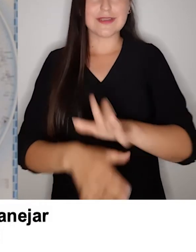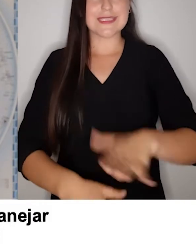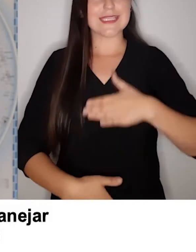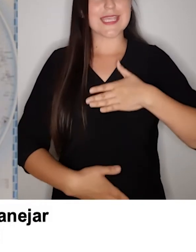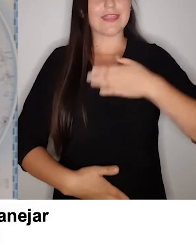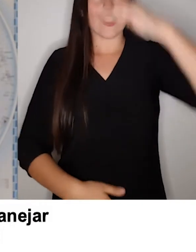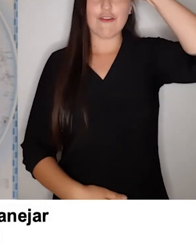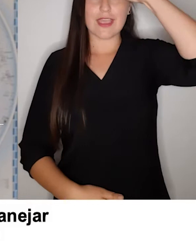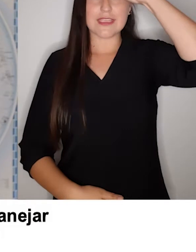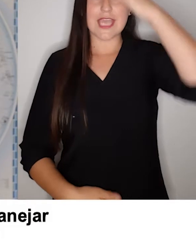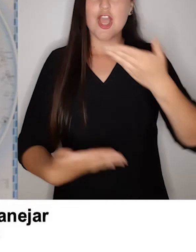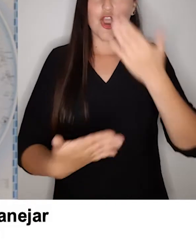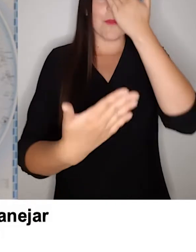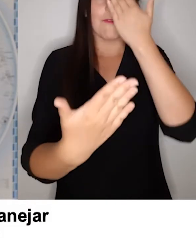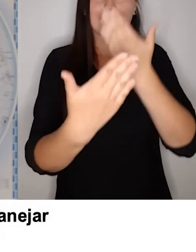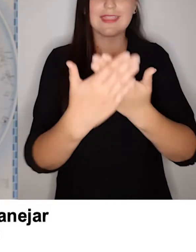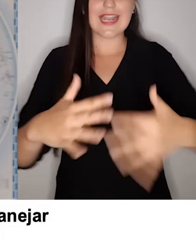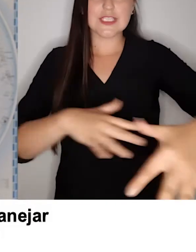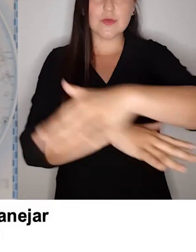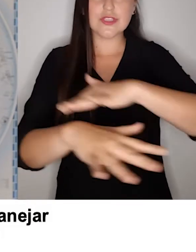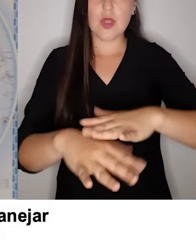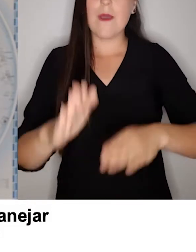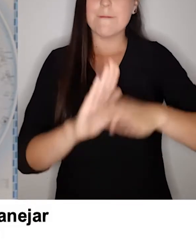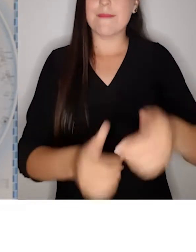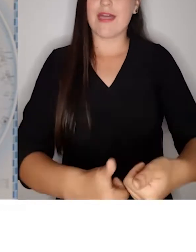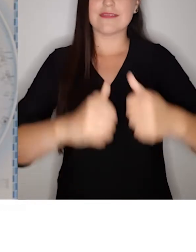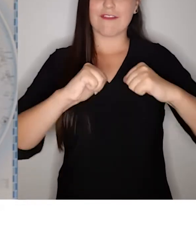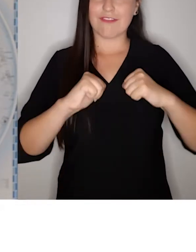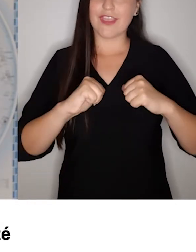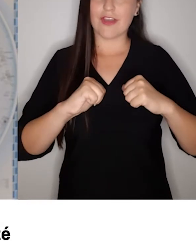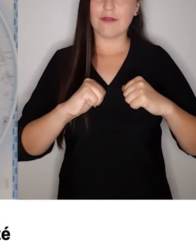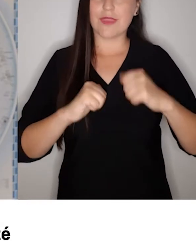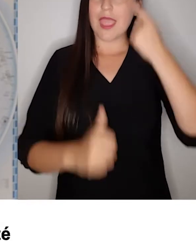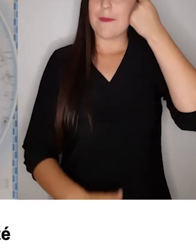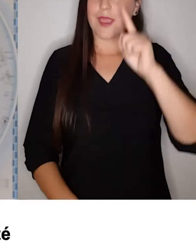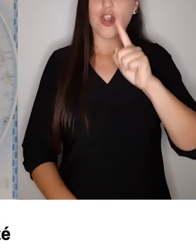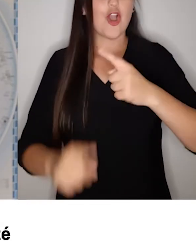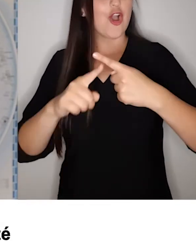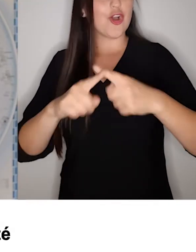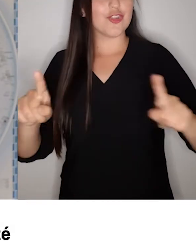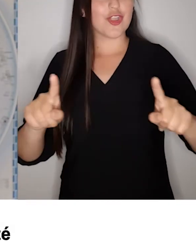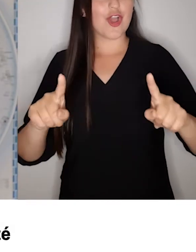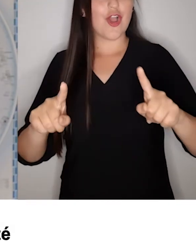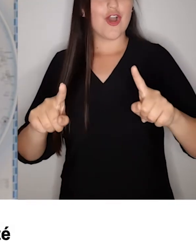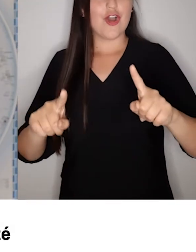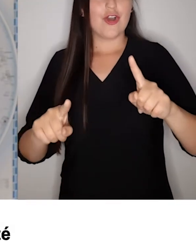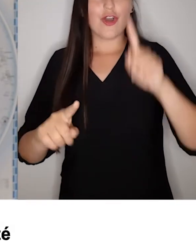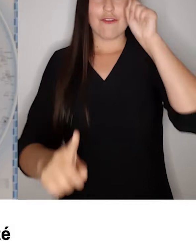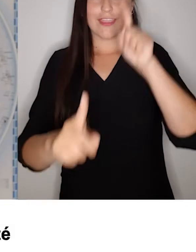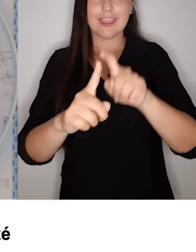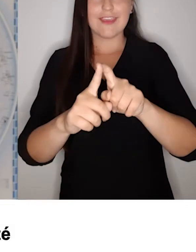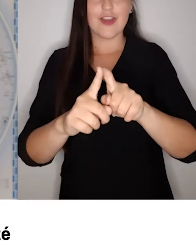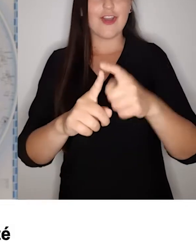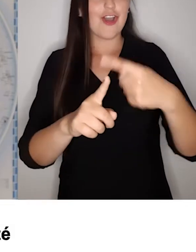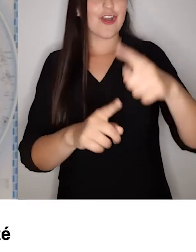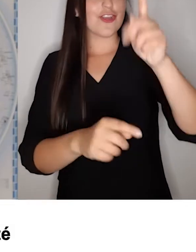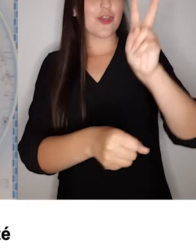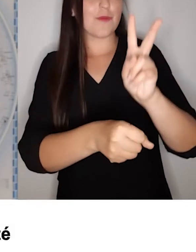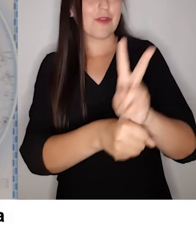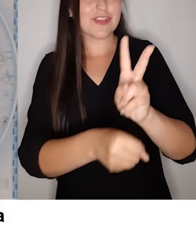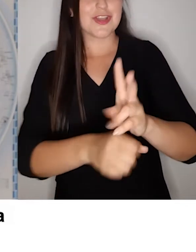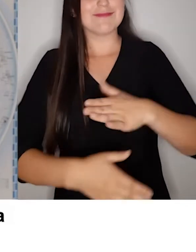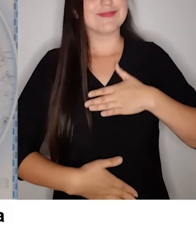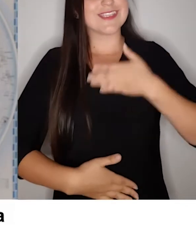to handle these challenging situations. But another goal is to make teachers more confident